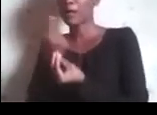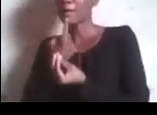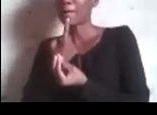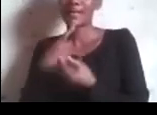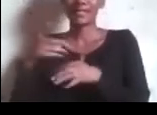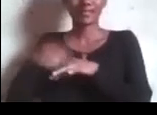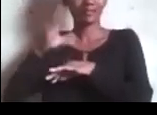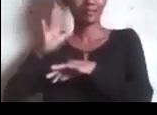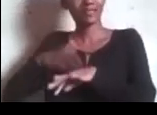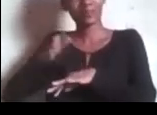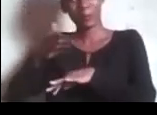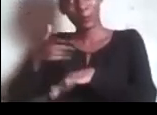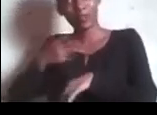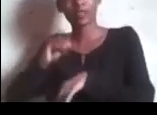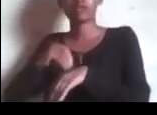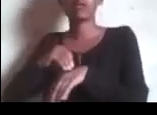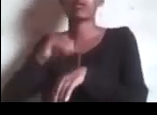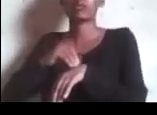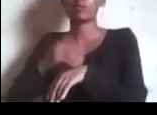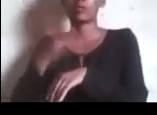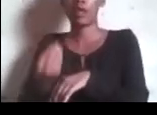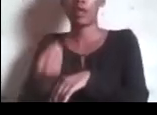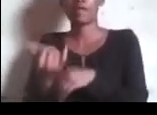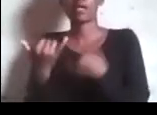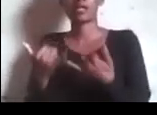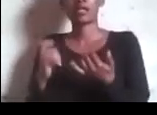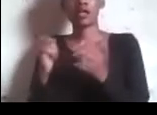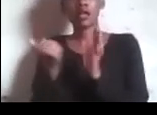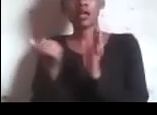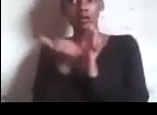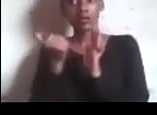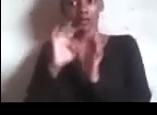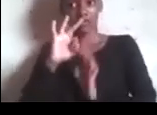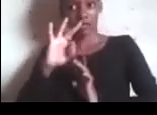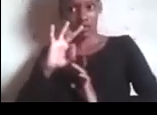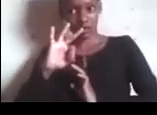So in terms of Chapter 3 of the Children's Act,